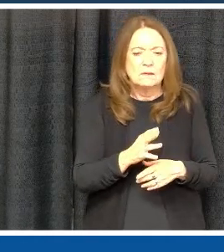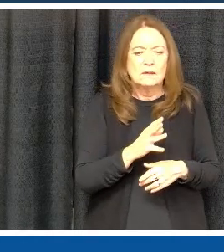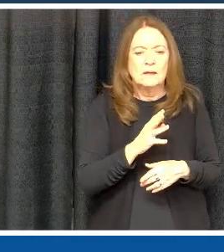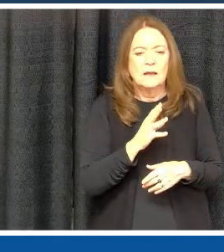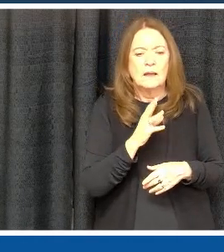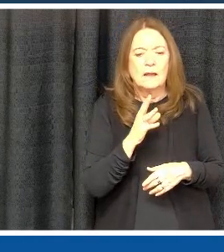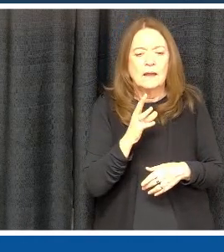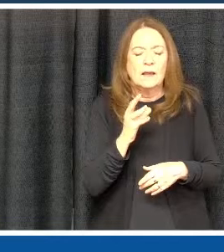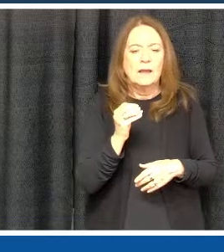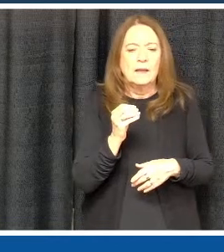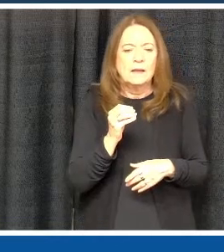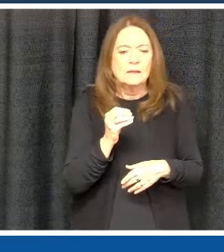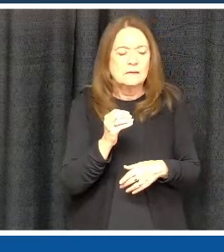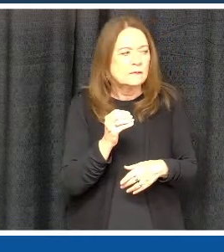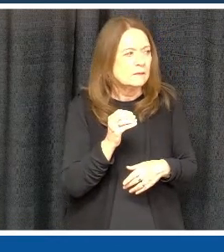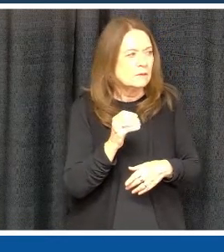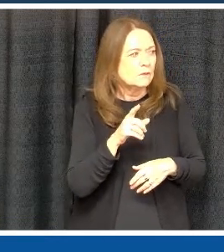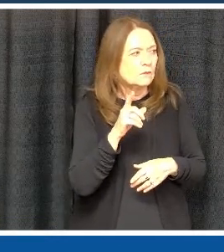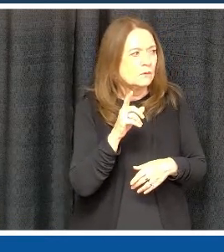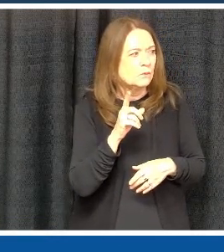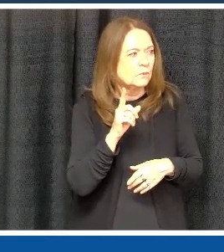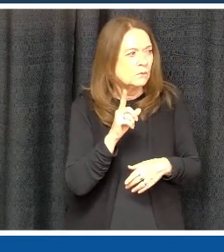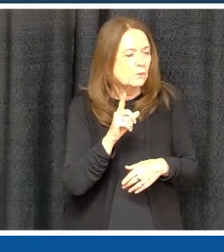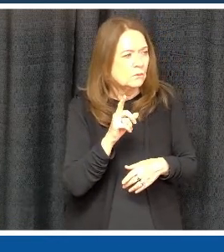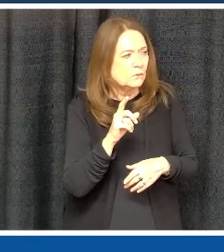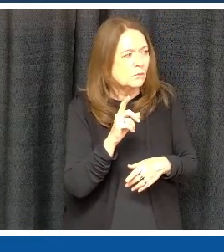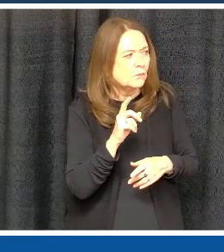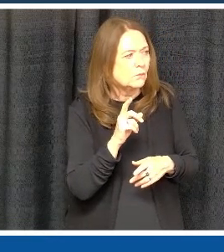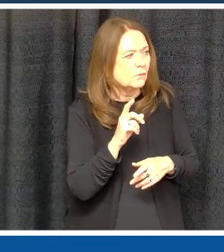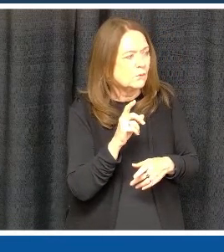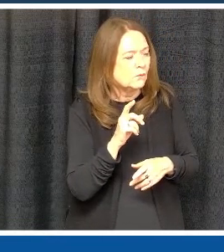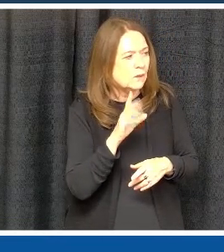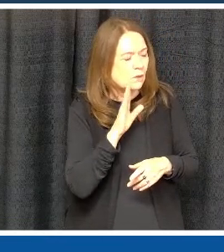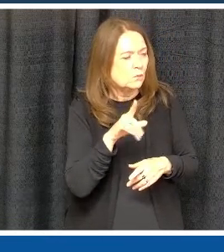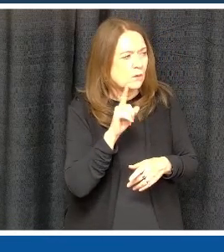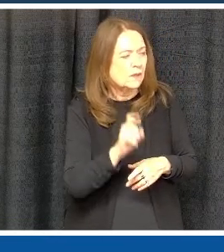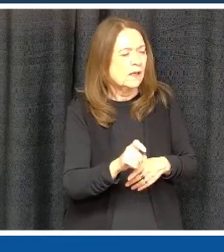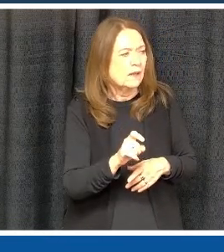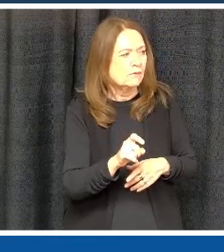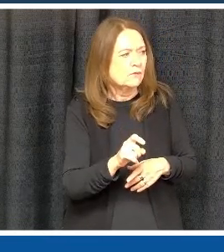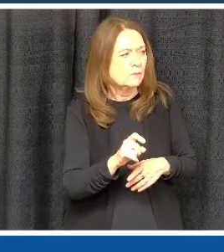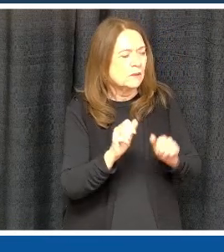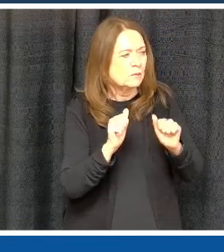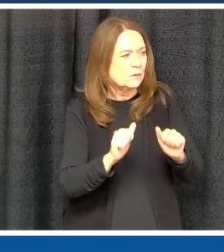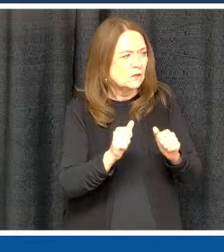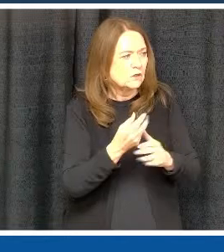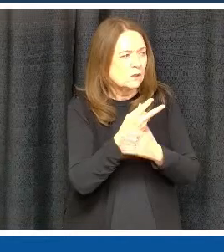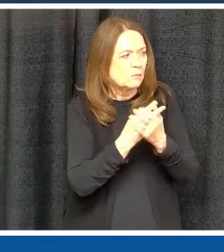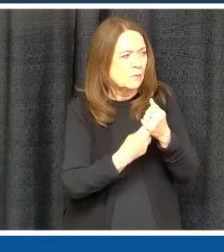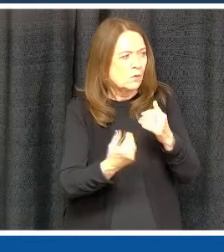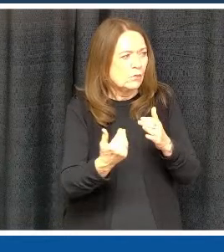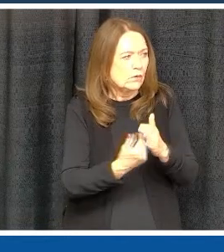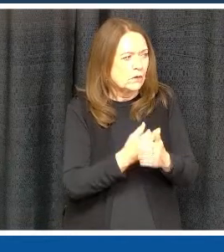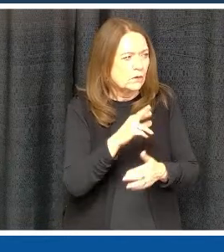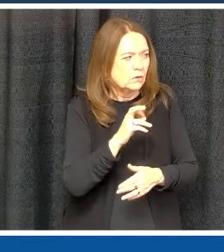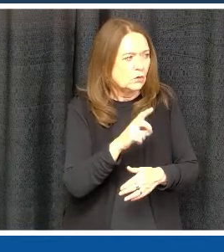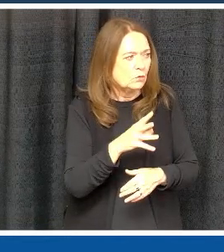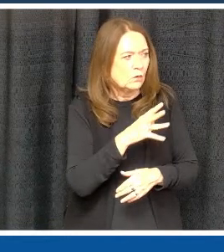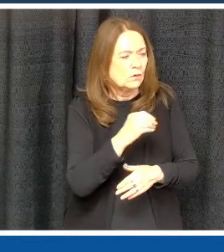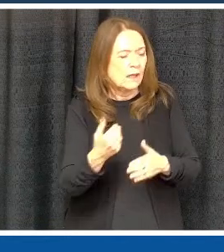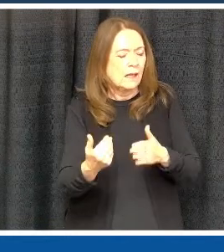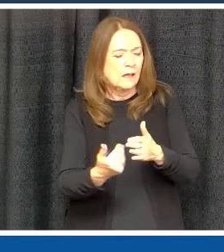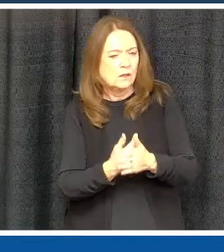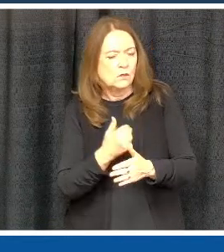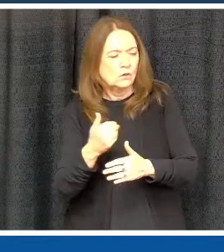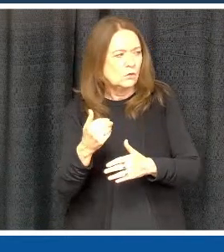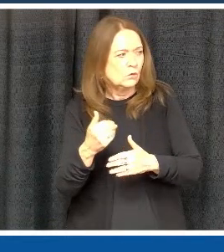language, that our city attorneys typically use. It would have to be potentially both a new road and a new development